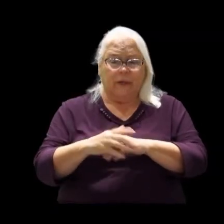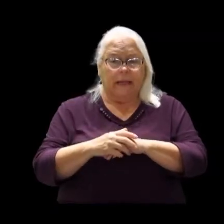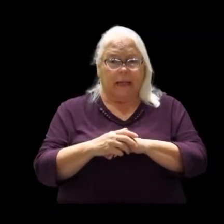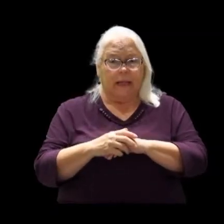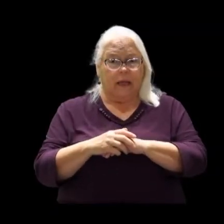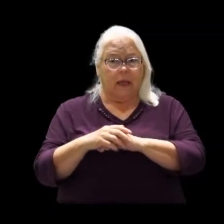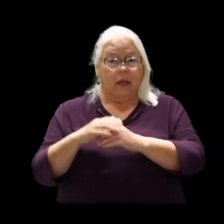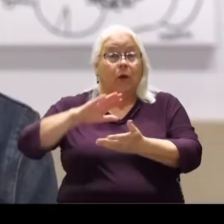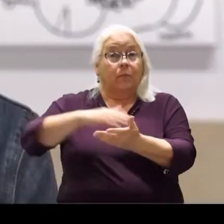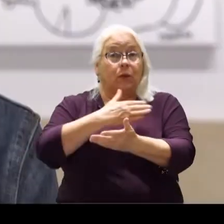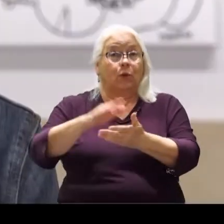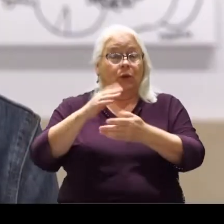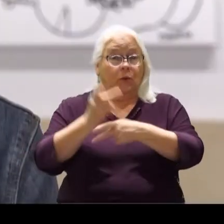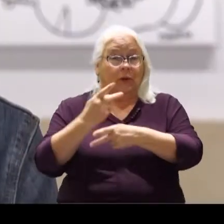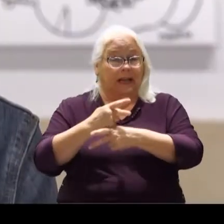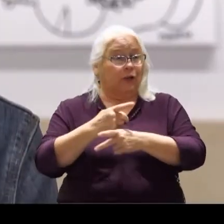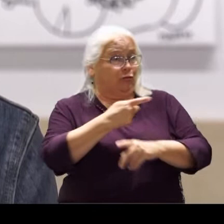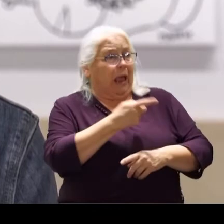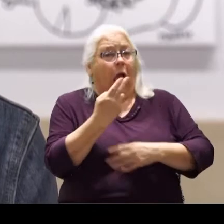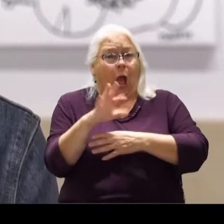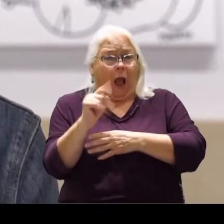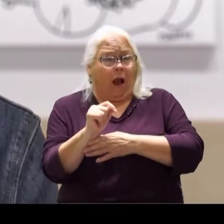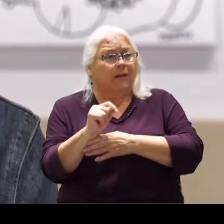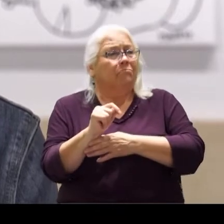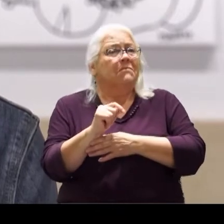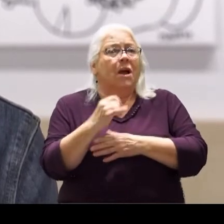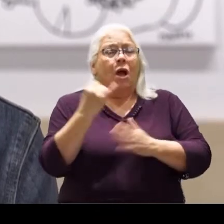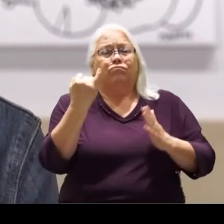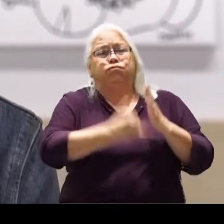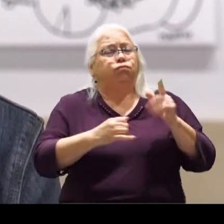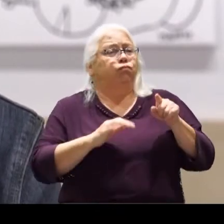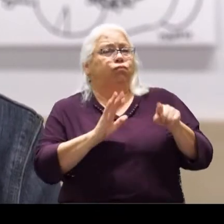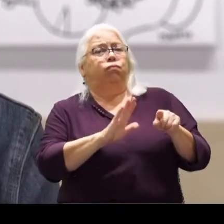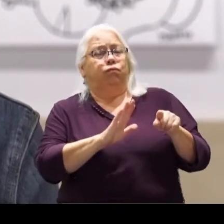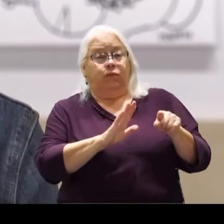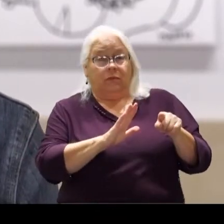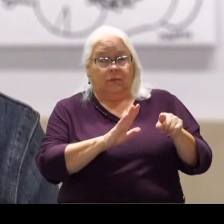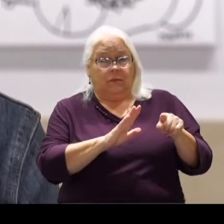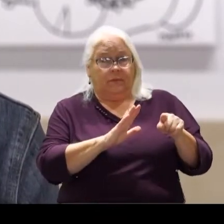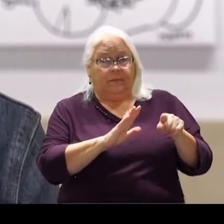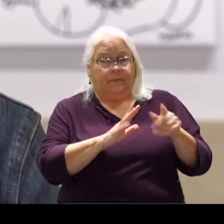And certainly with the musical productions at heart as well. I mean, the arts,